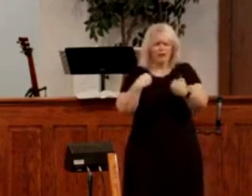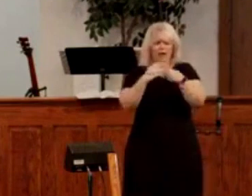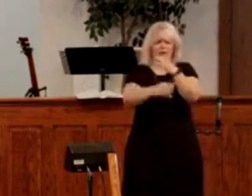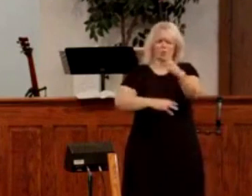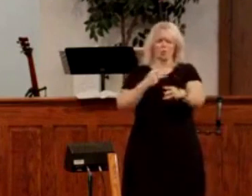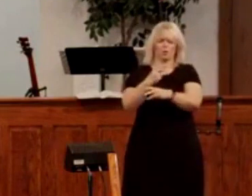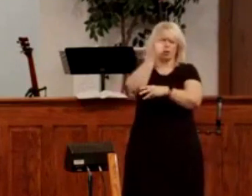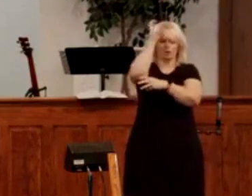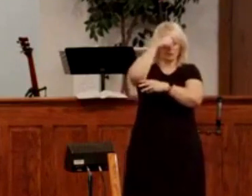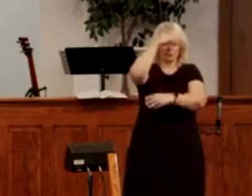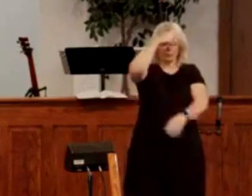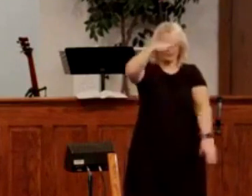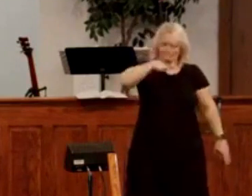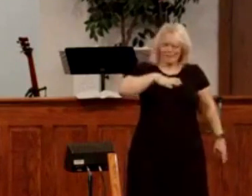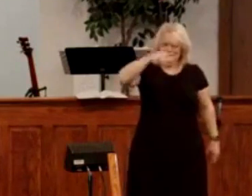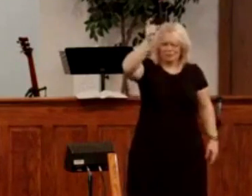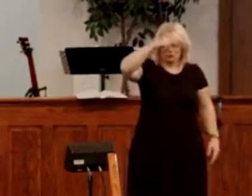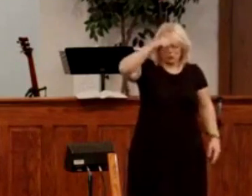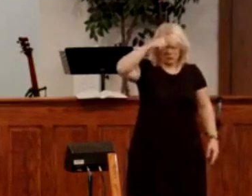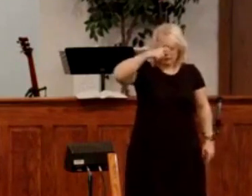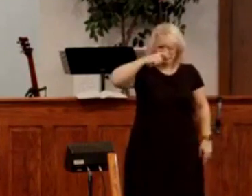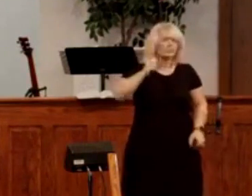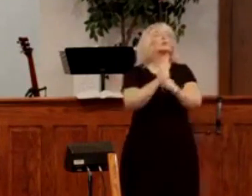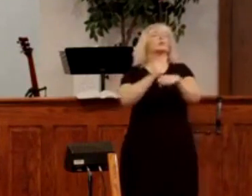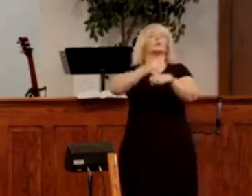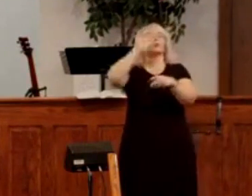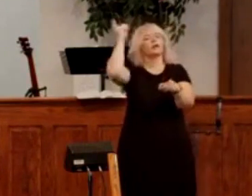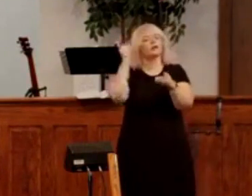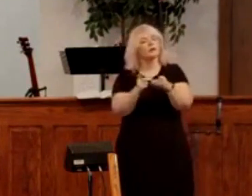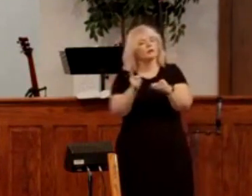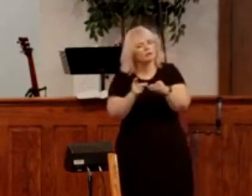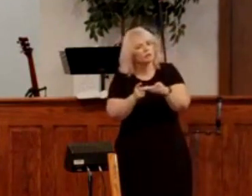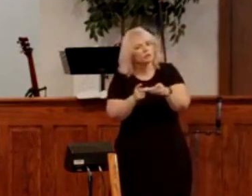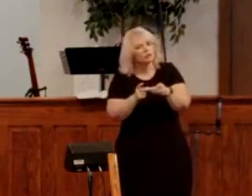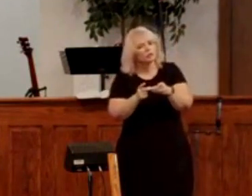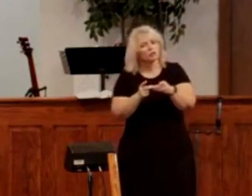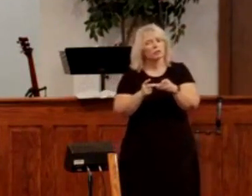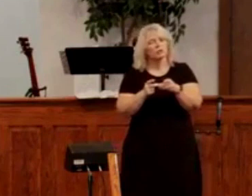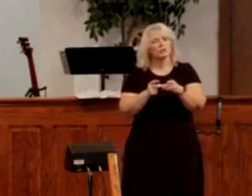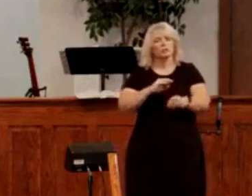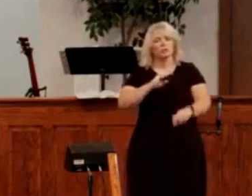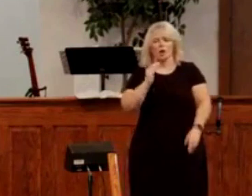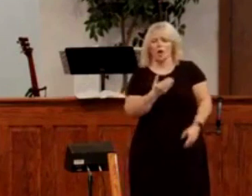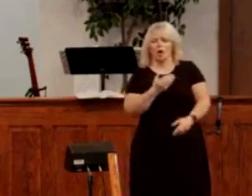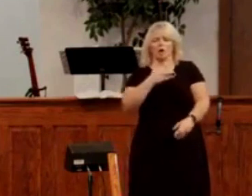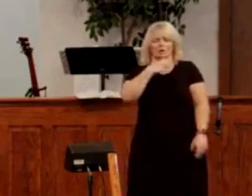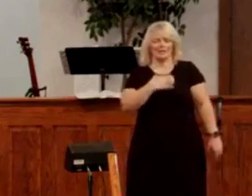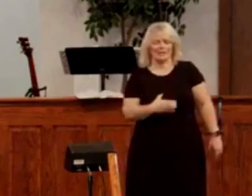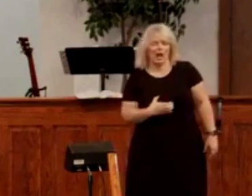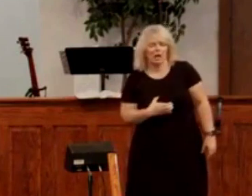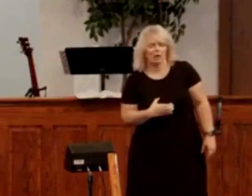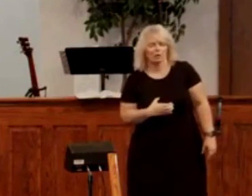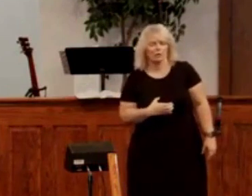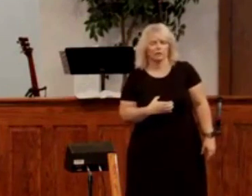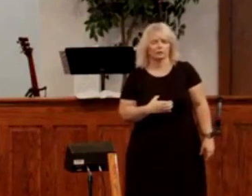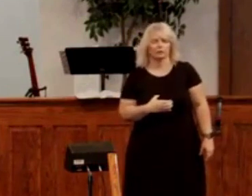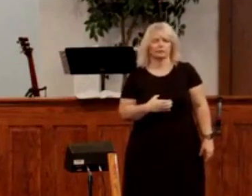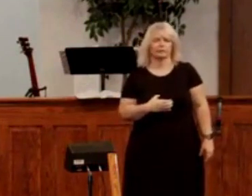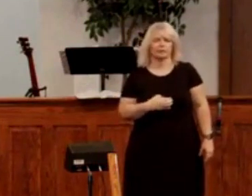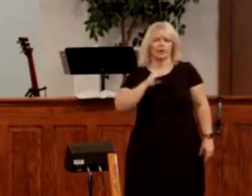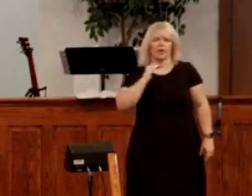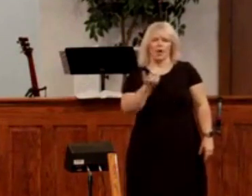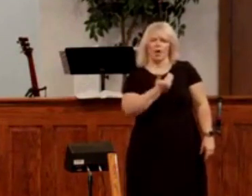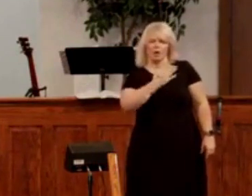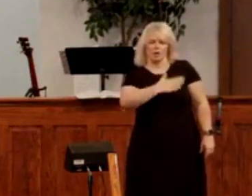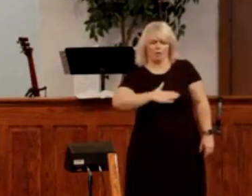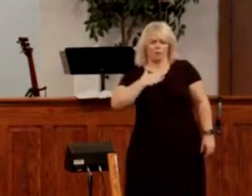and man's wisdom. And so when we made our decisions, they were based upon our own desires. You heard him talk about that. For our own pleasure,